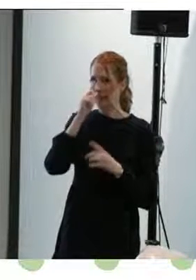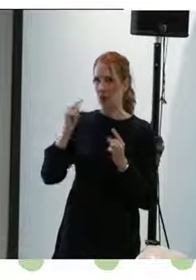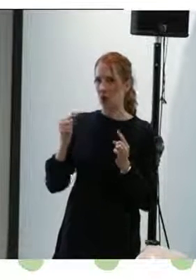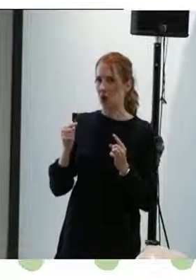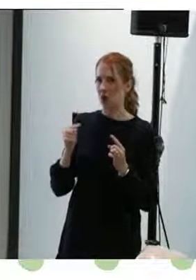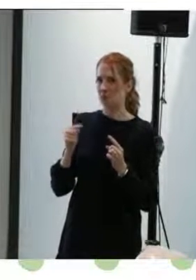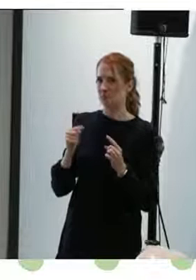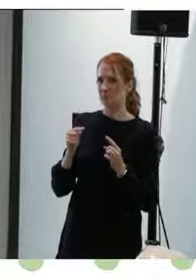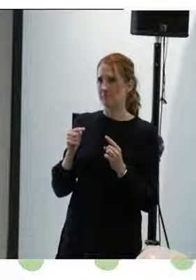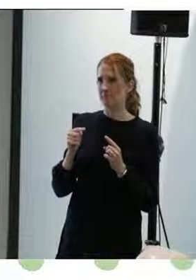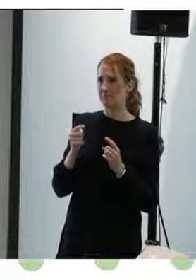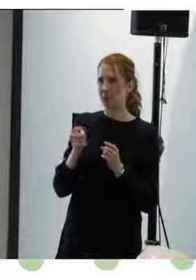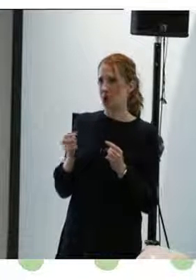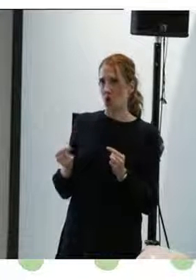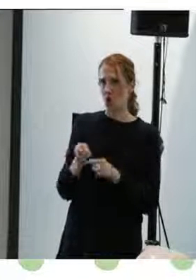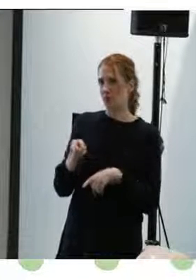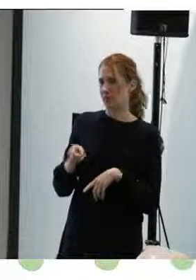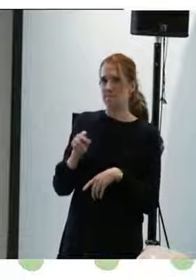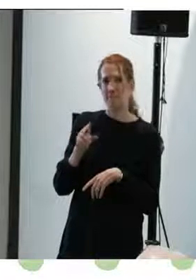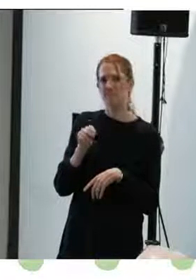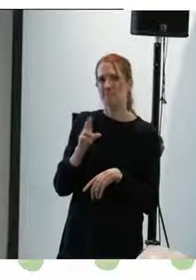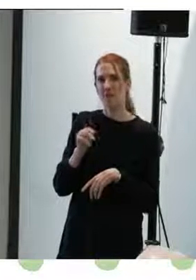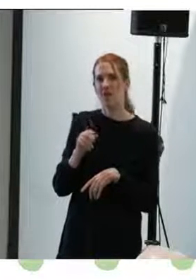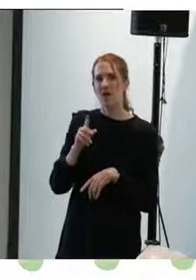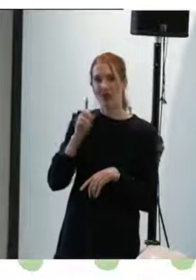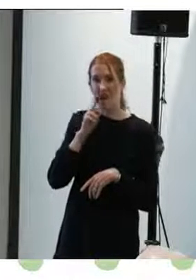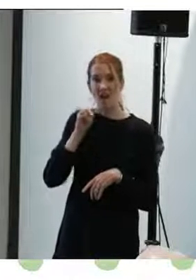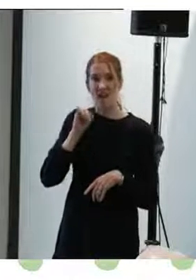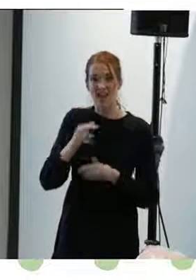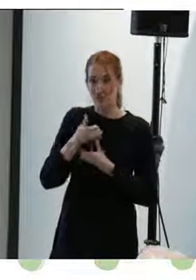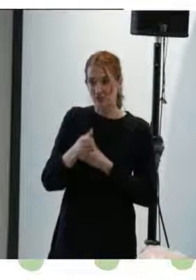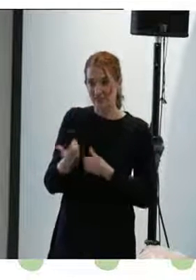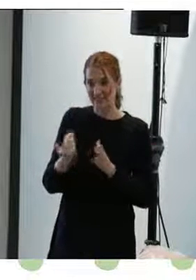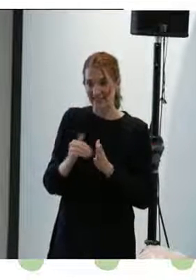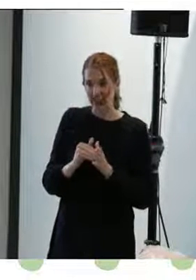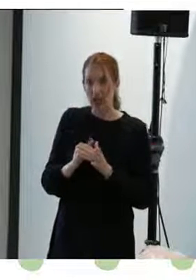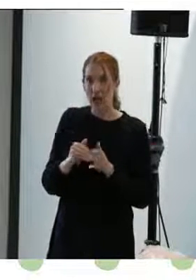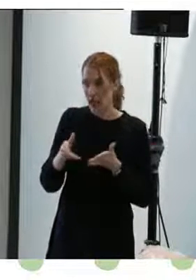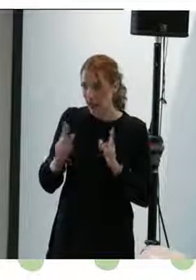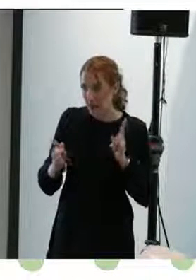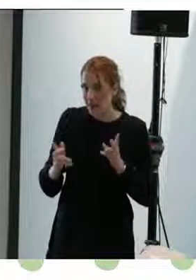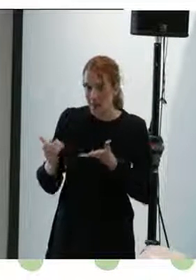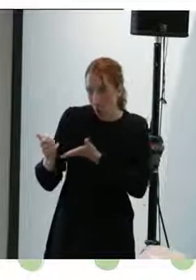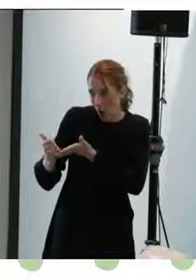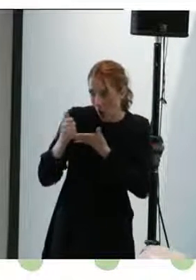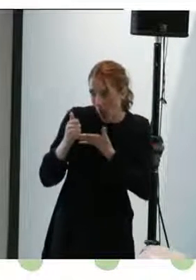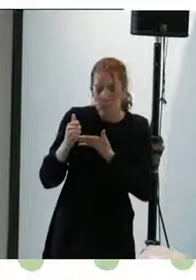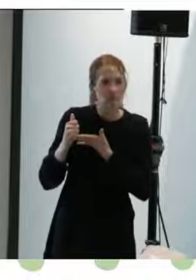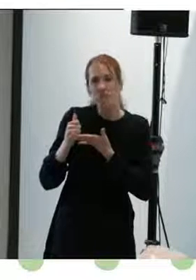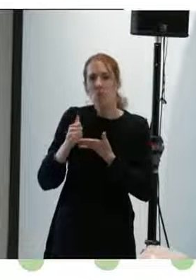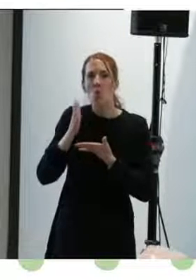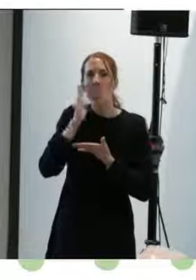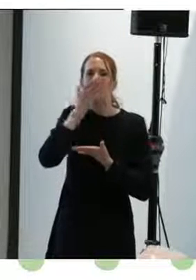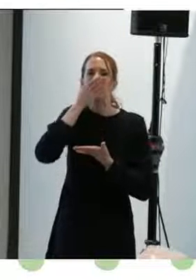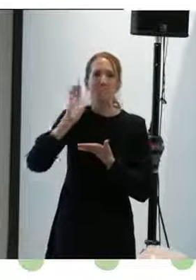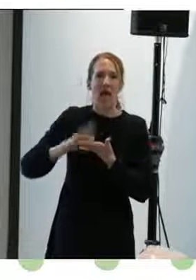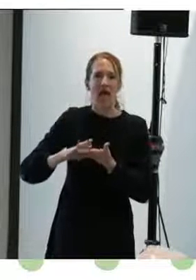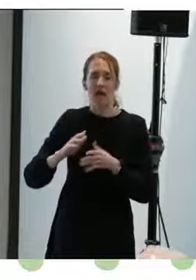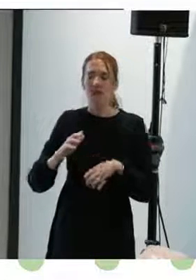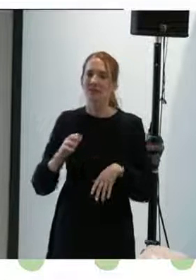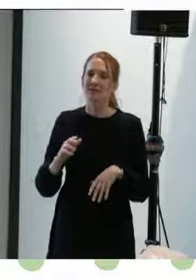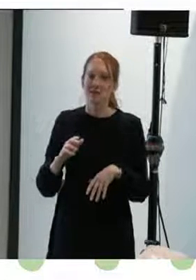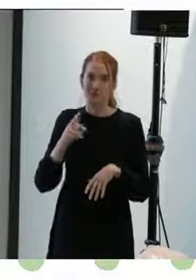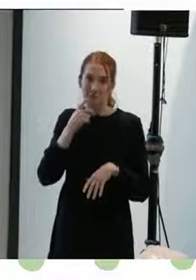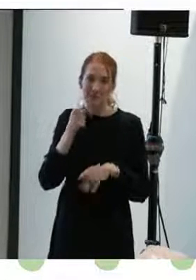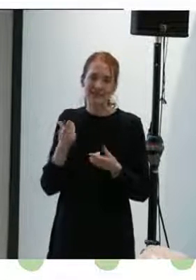believed that if they were to open themselves up again and allow people in and work together, that something bad would happen to them. Because it's sort of the story of